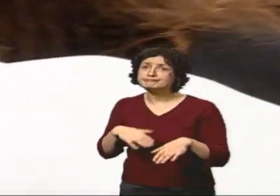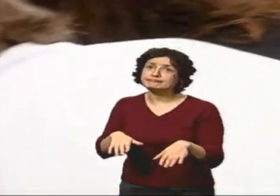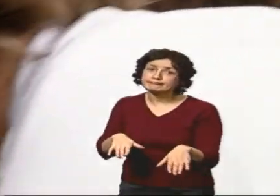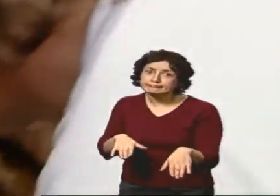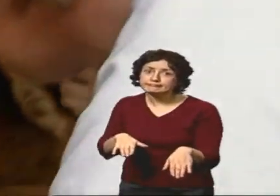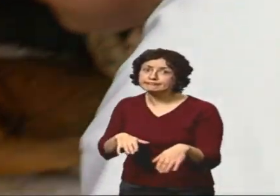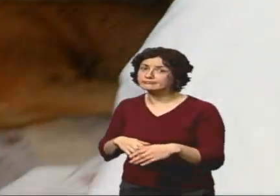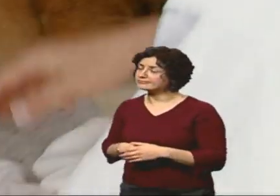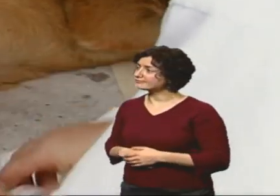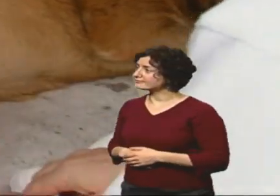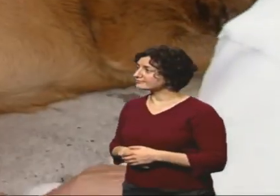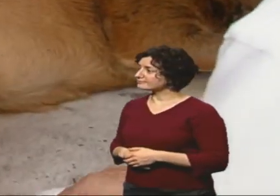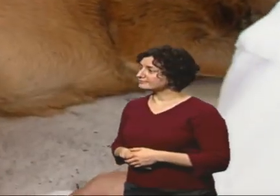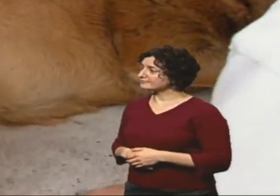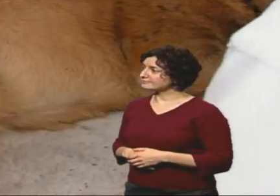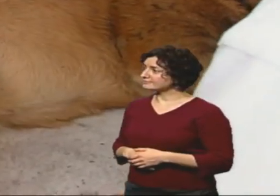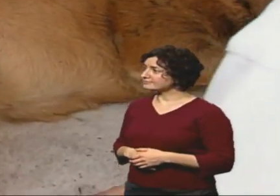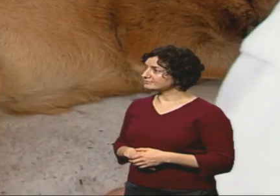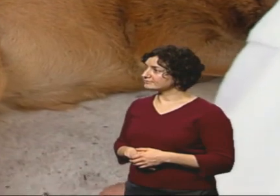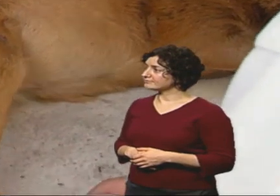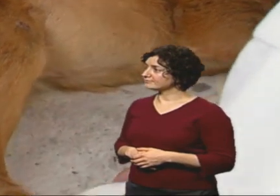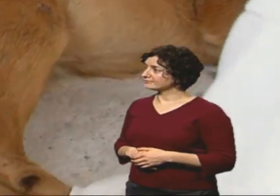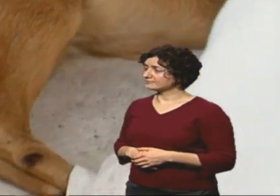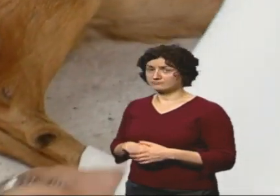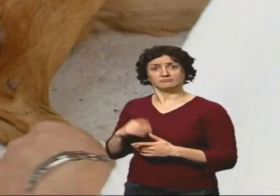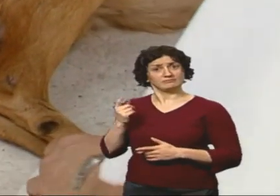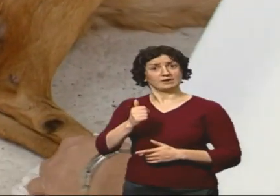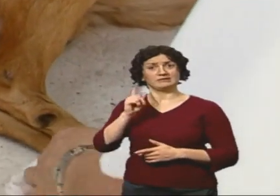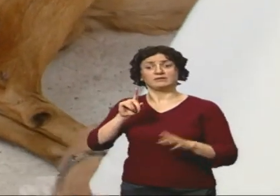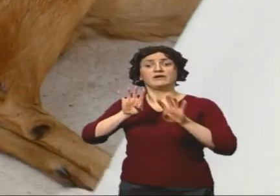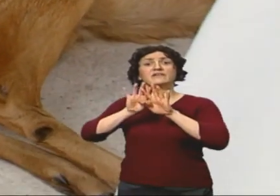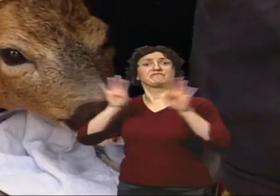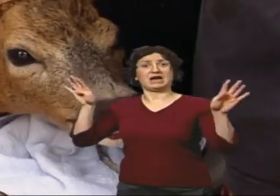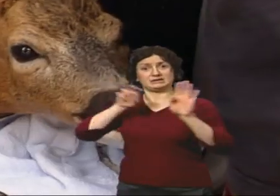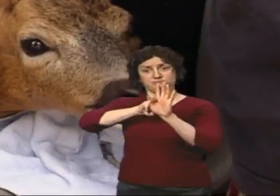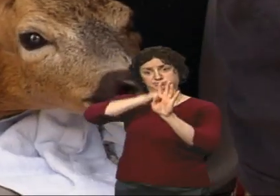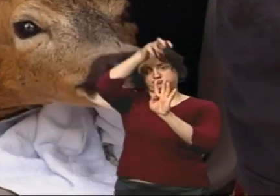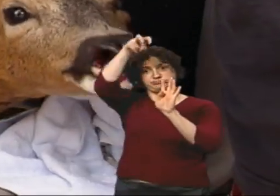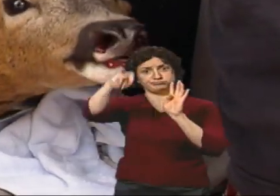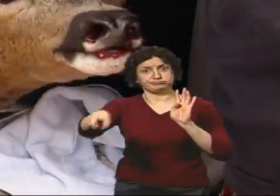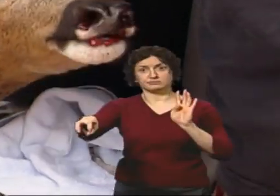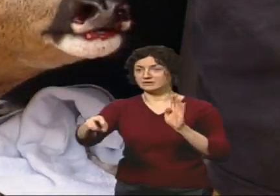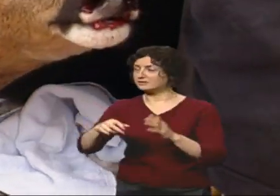Right. It's very, very placid. I don't think he's going to do anything, to be honest.